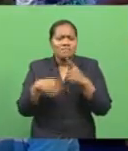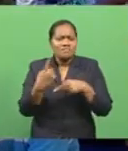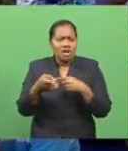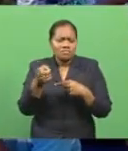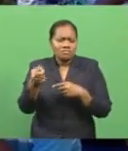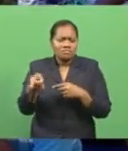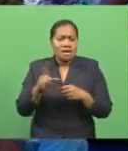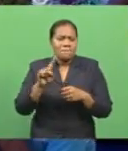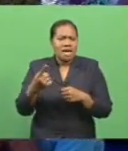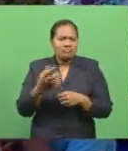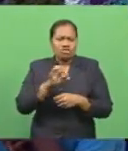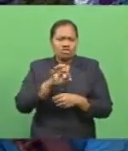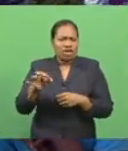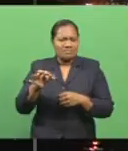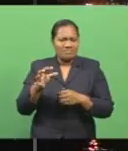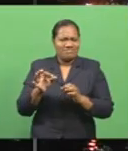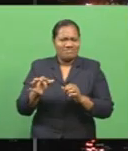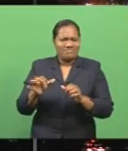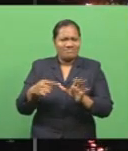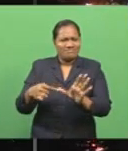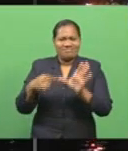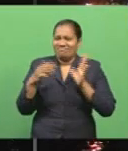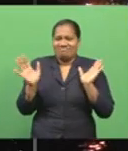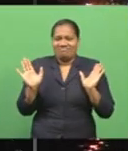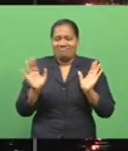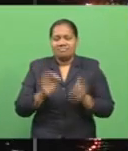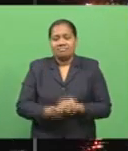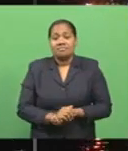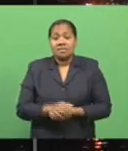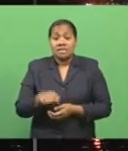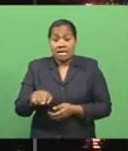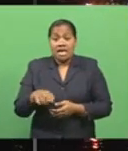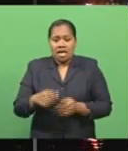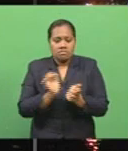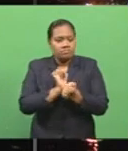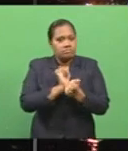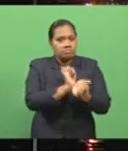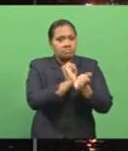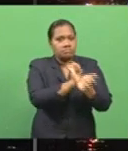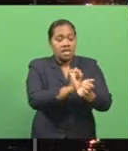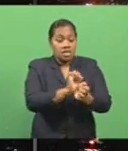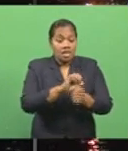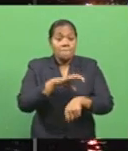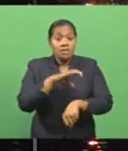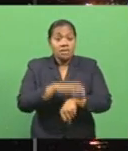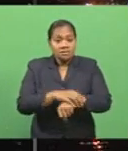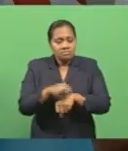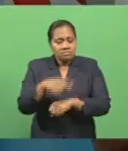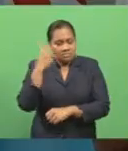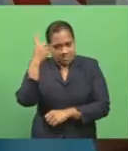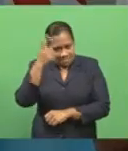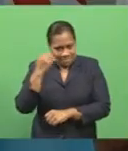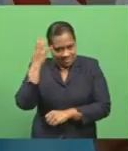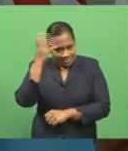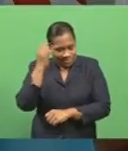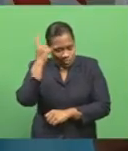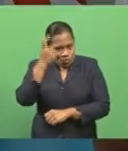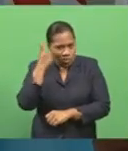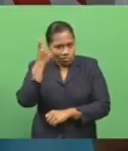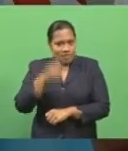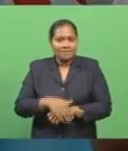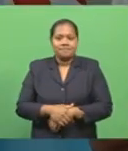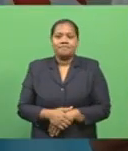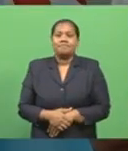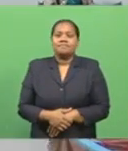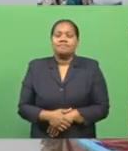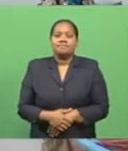Kelly Vadala, FBC News. The trend in arrests made by police daily is a worry. Police Commissioner Brigadier General